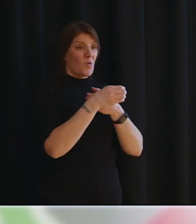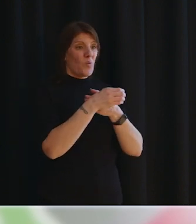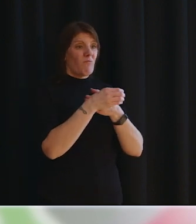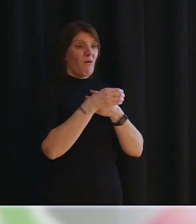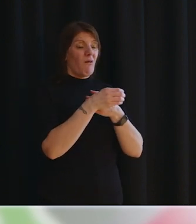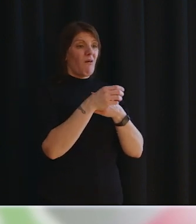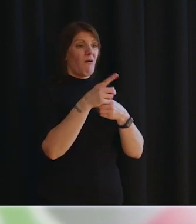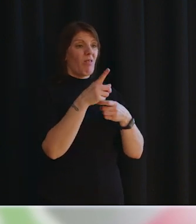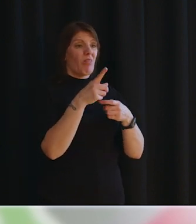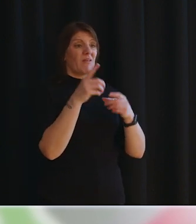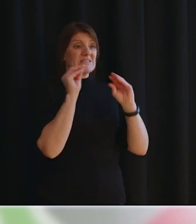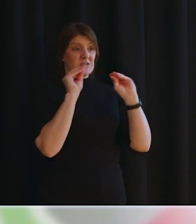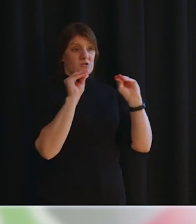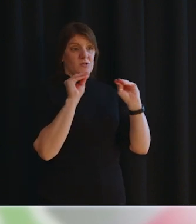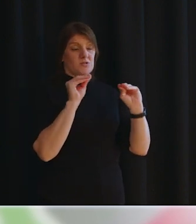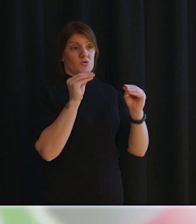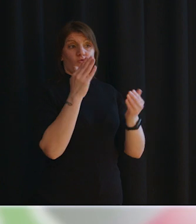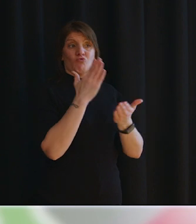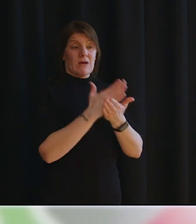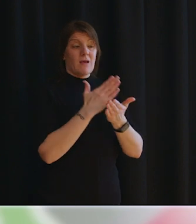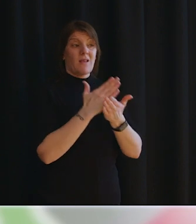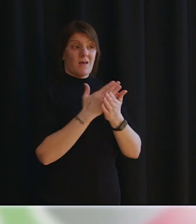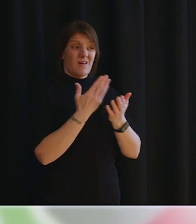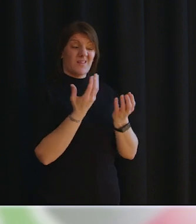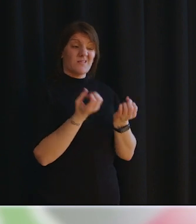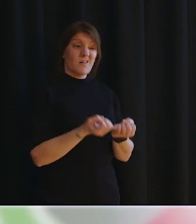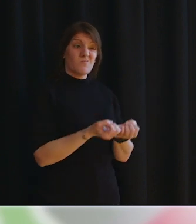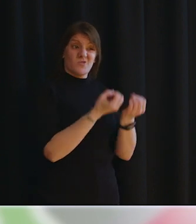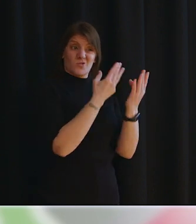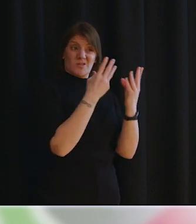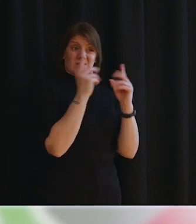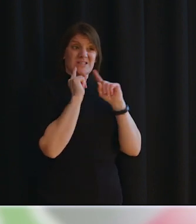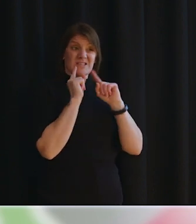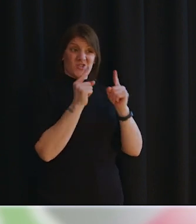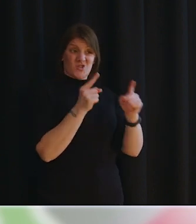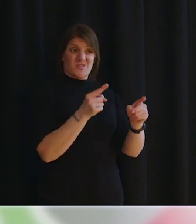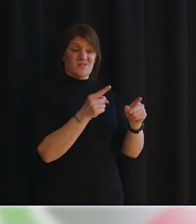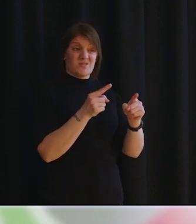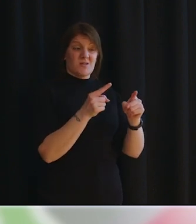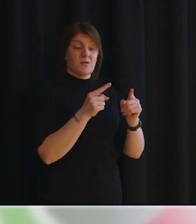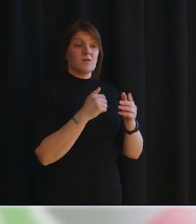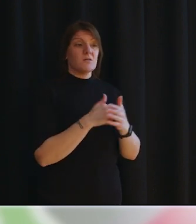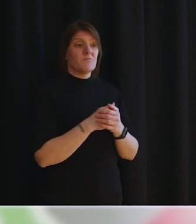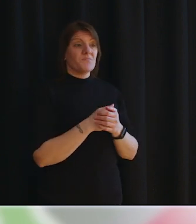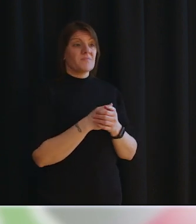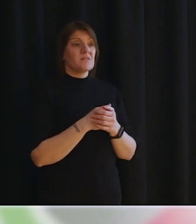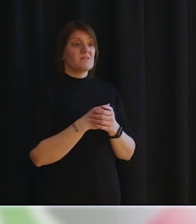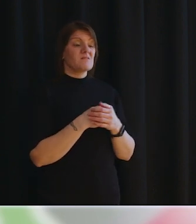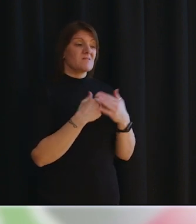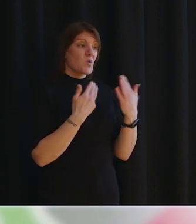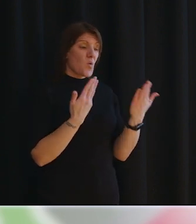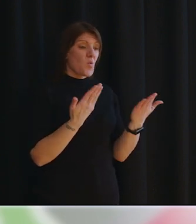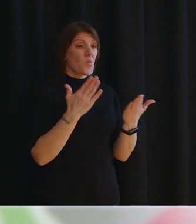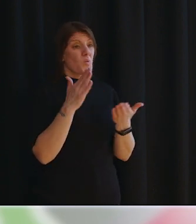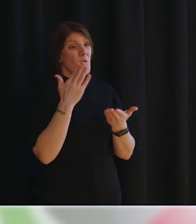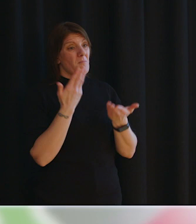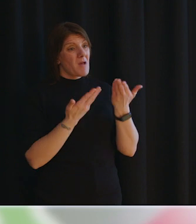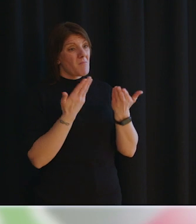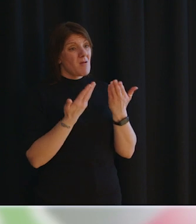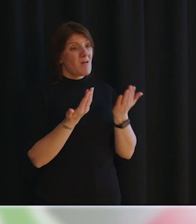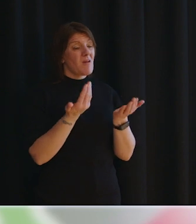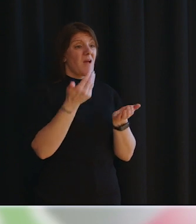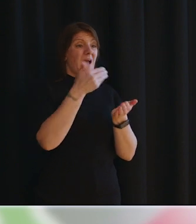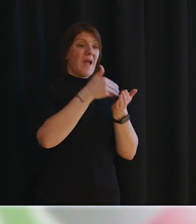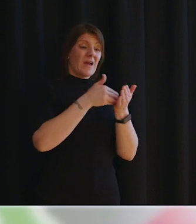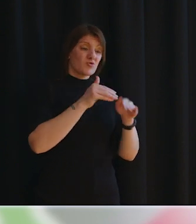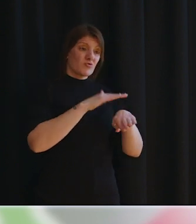teachers. So it might look like things like pre-teaching of key words, extra time, a visual timetable,